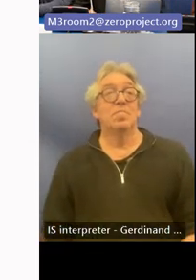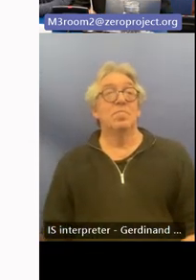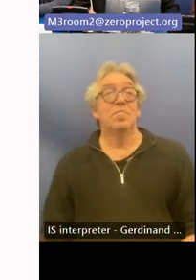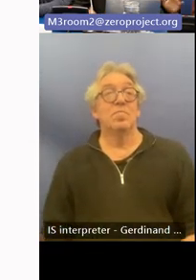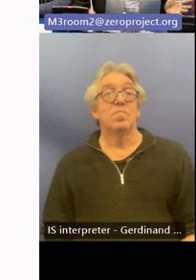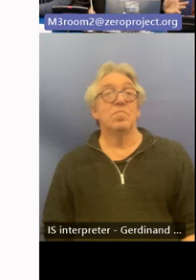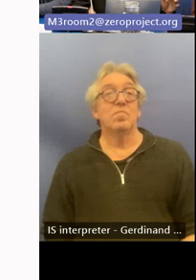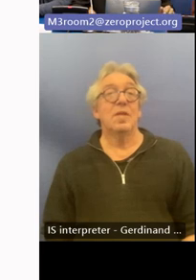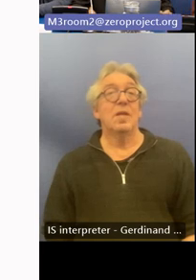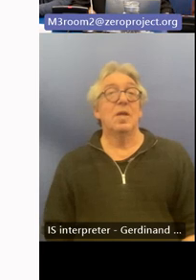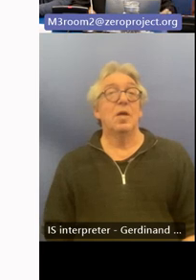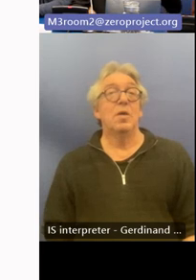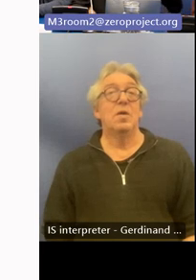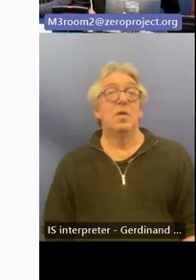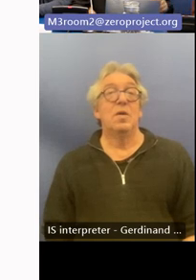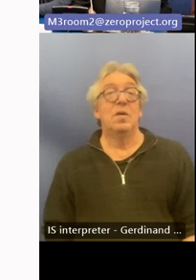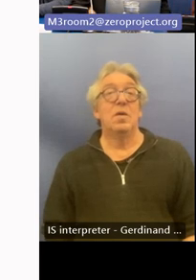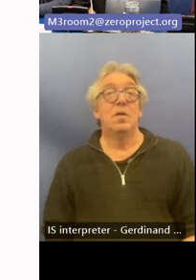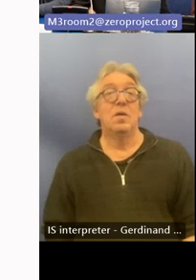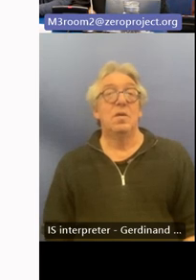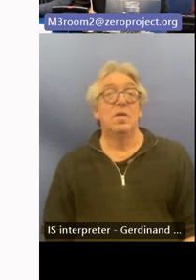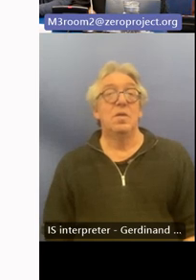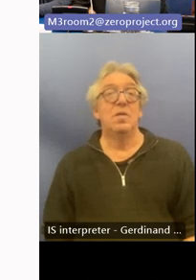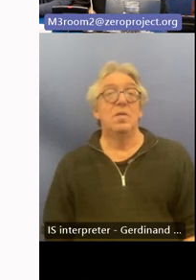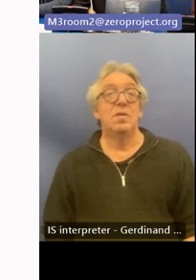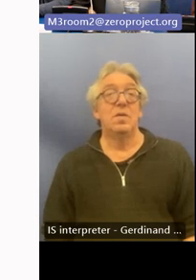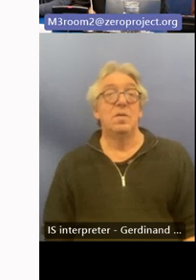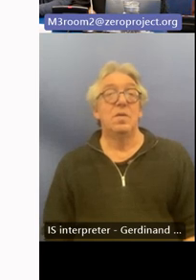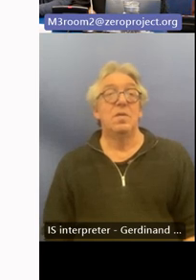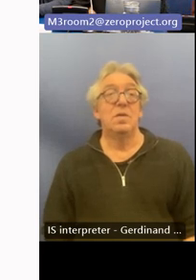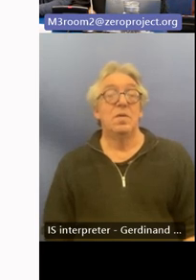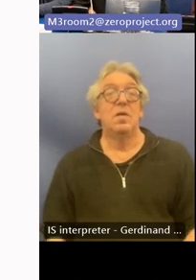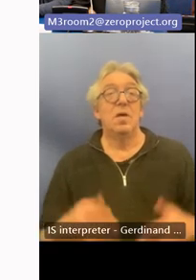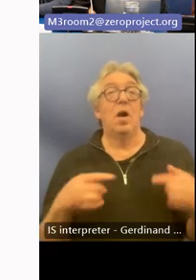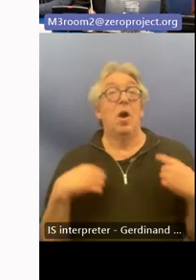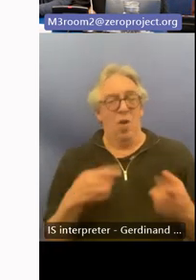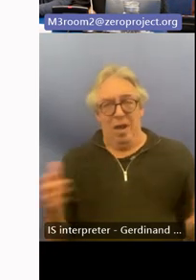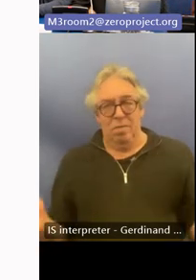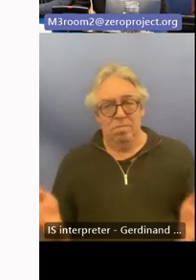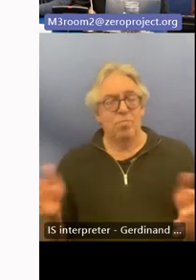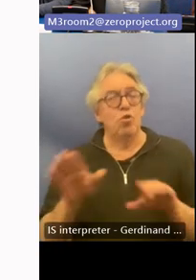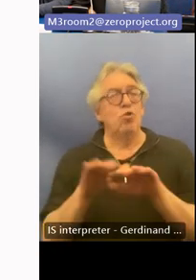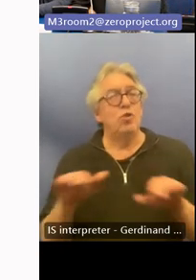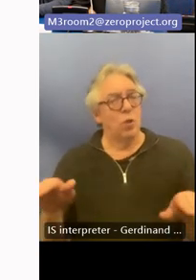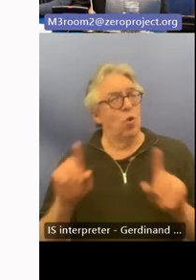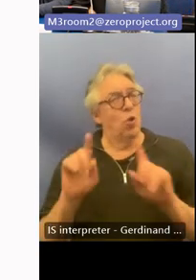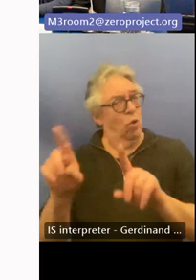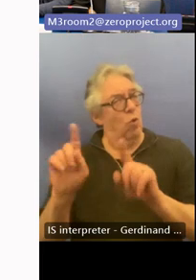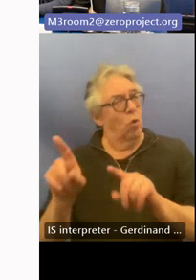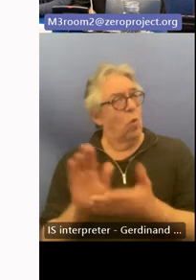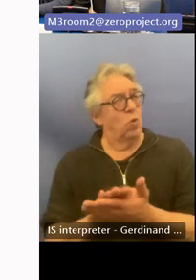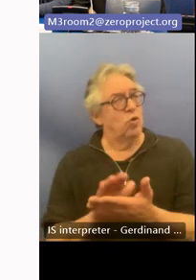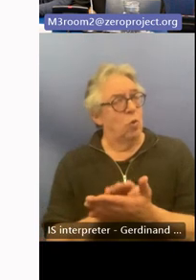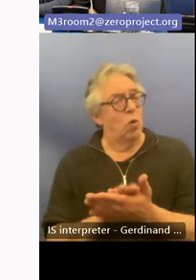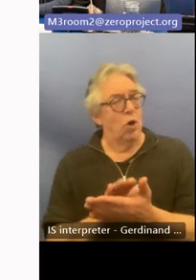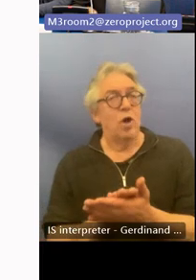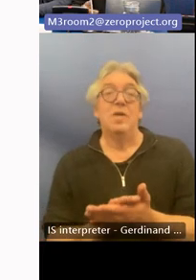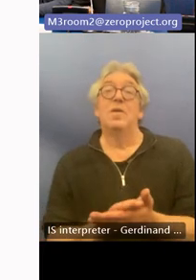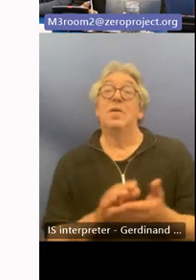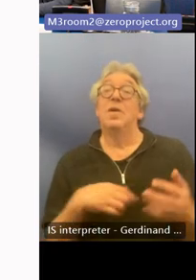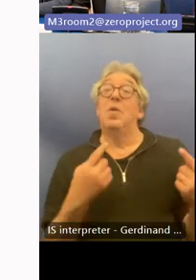to go to school. This is linked to the first activity we call inclusive education training